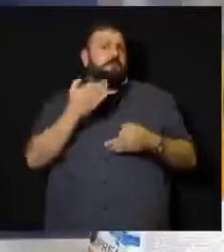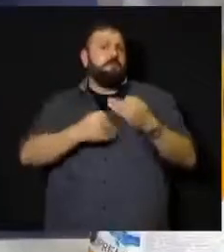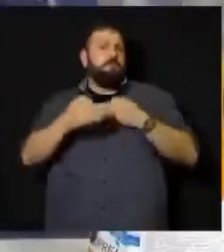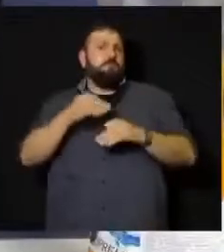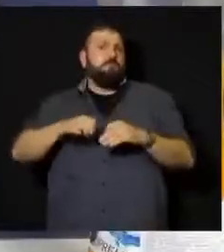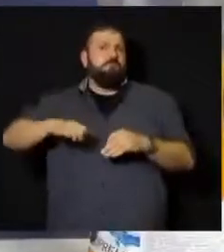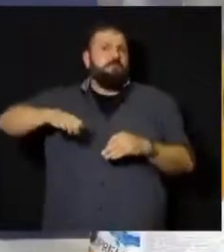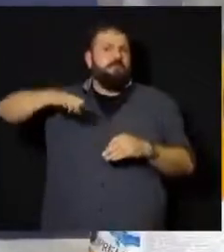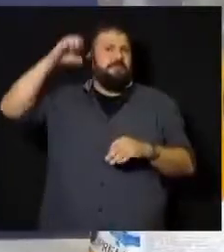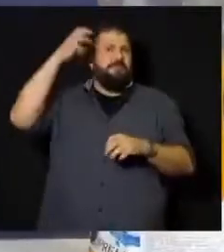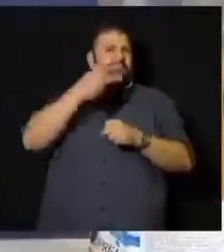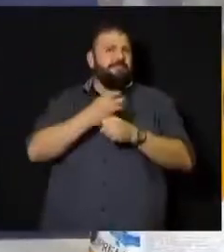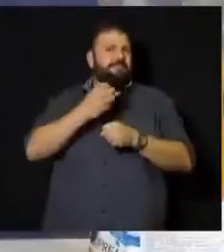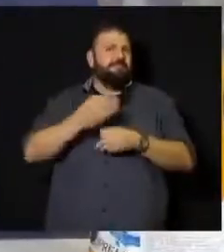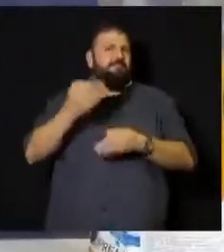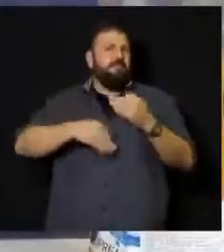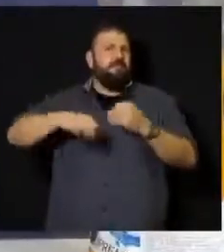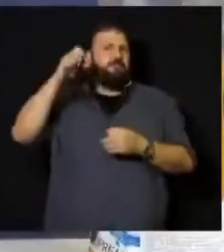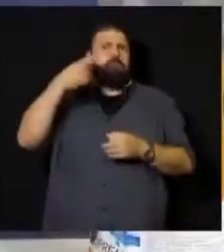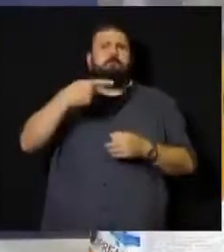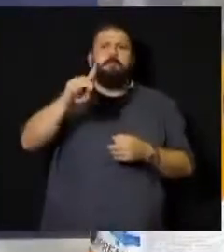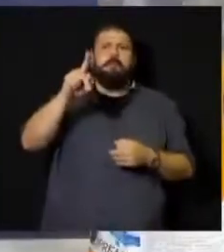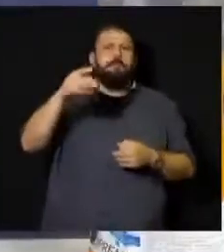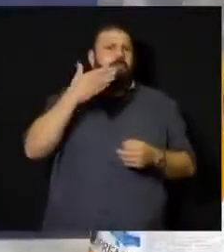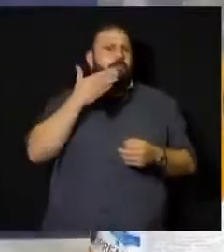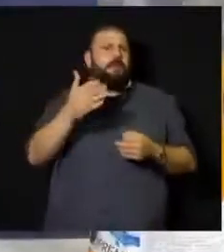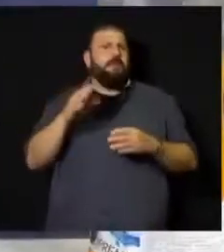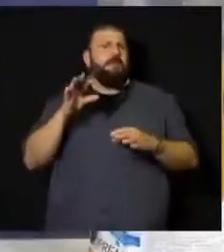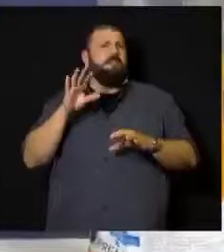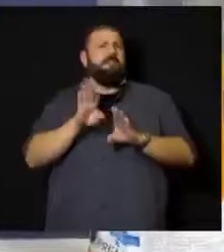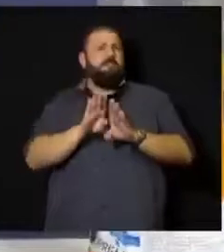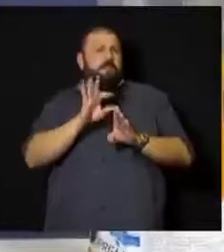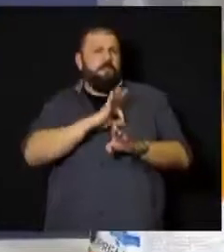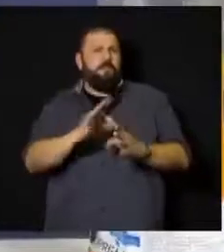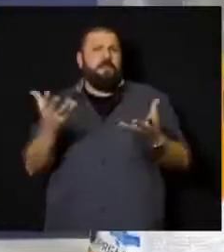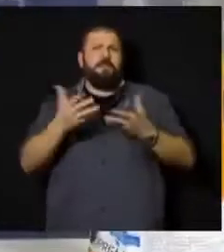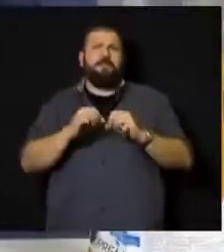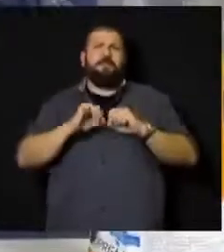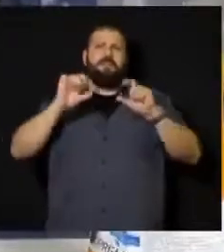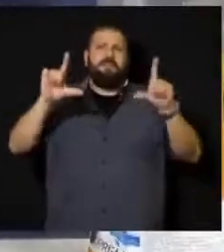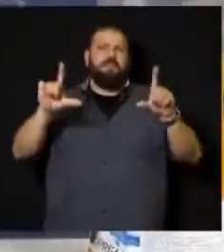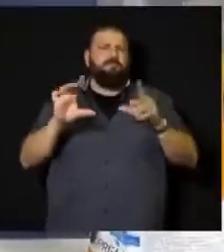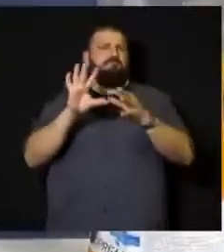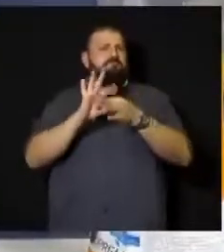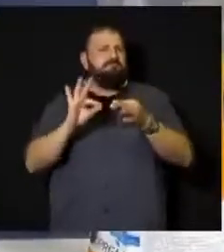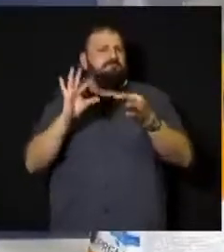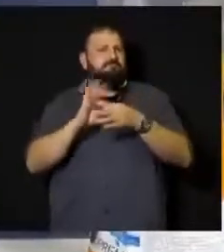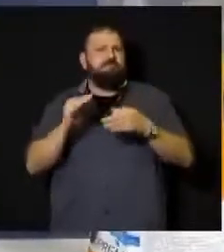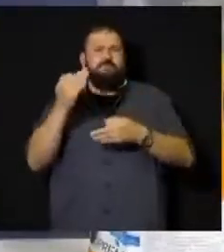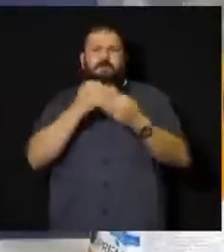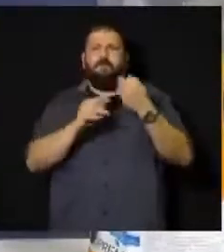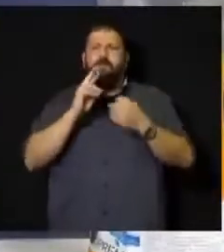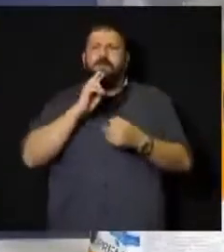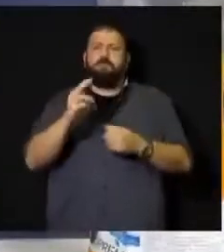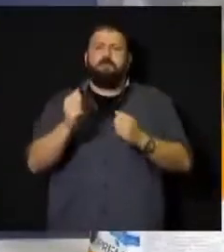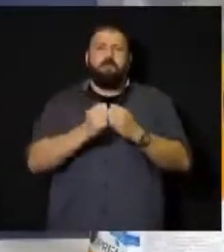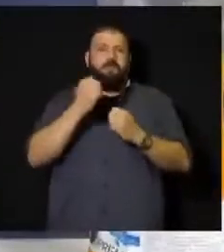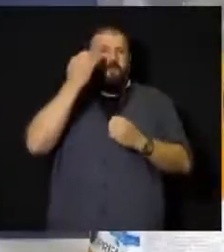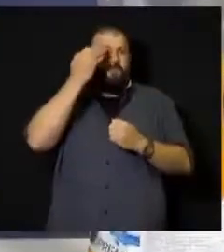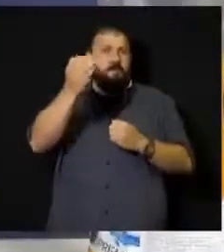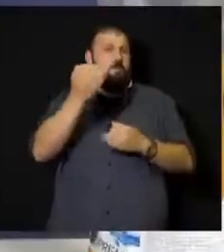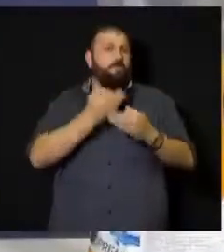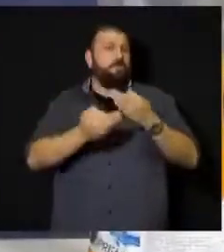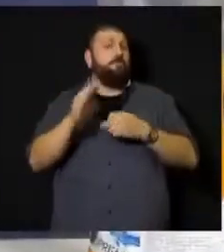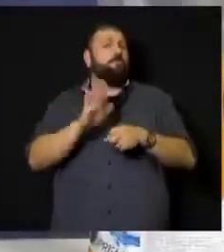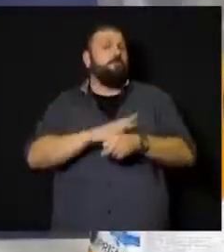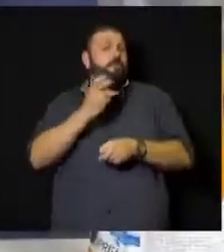the work that they're supposed to do. And what have we found in older people? Well, they're more disciplined. We have to make this payment, we have to answer